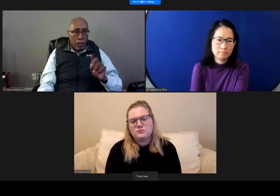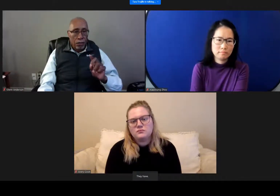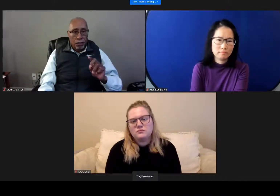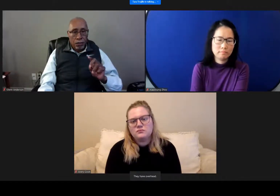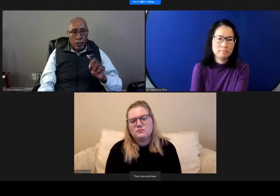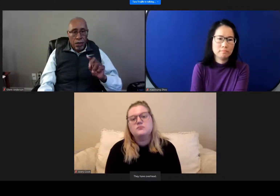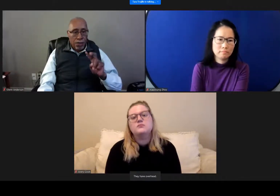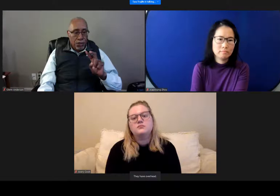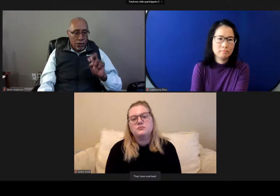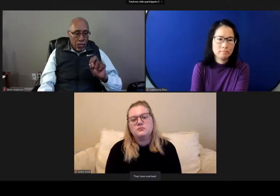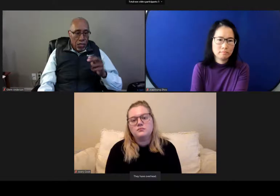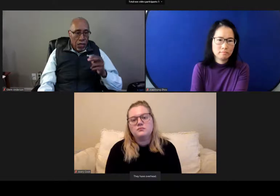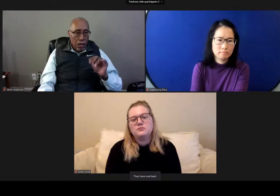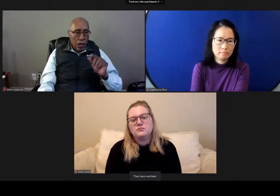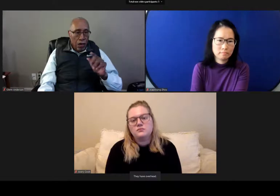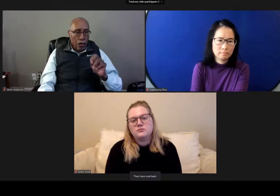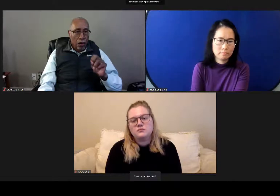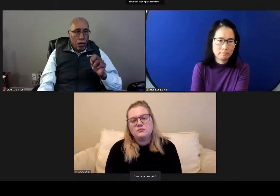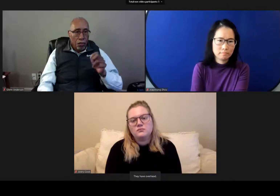overhead